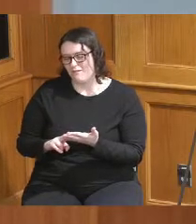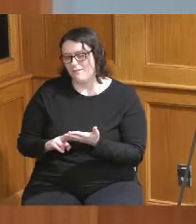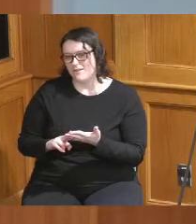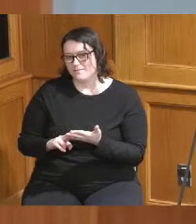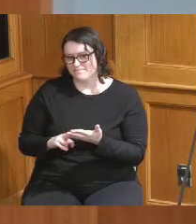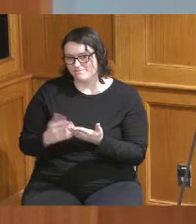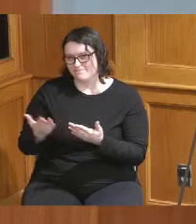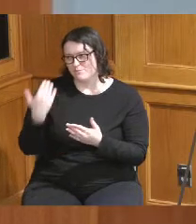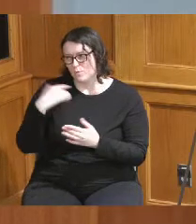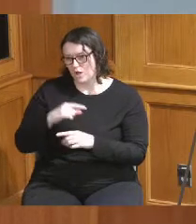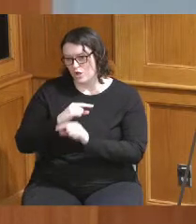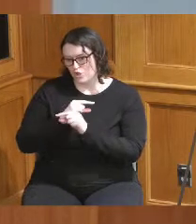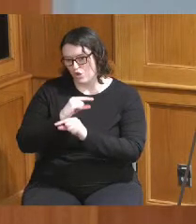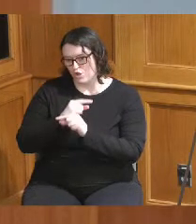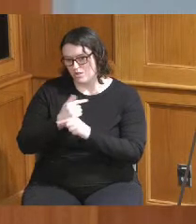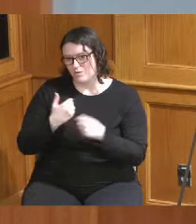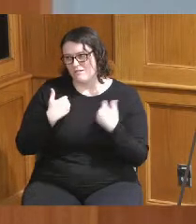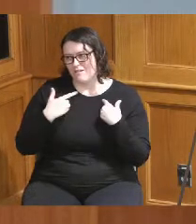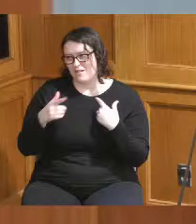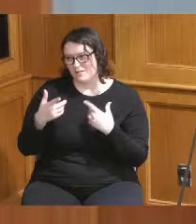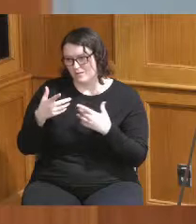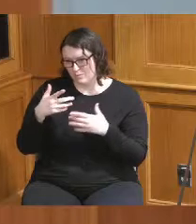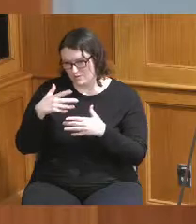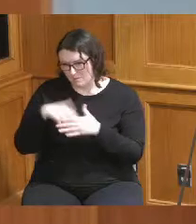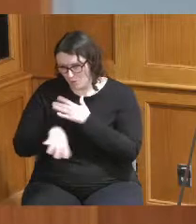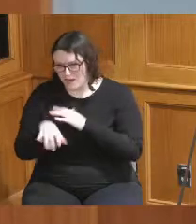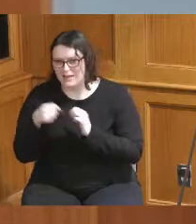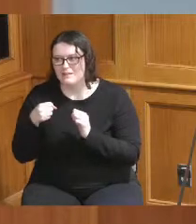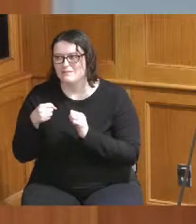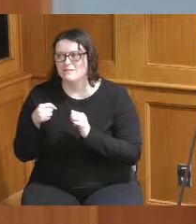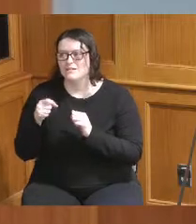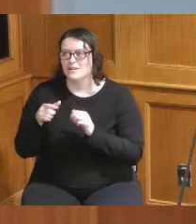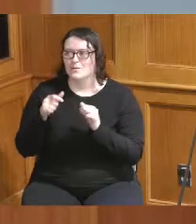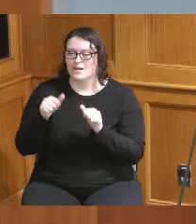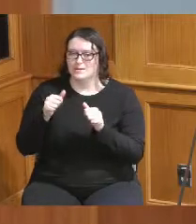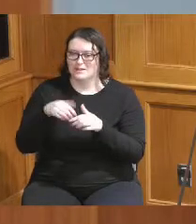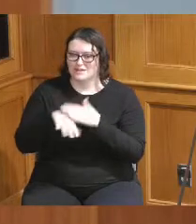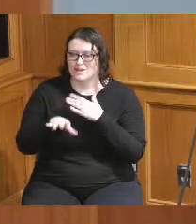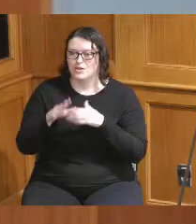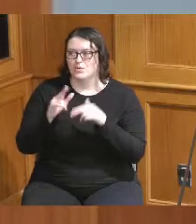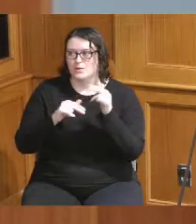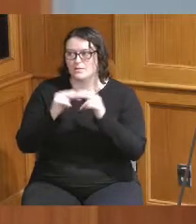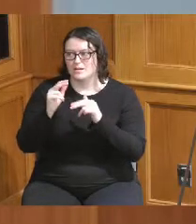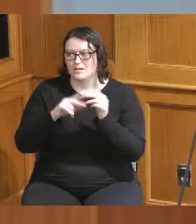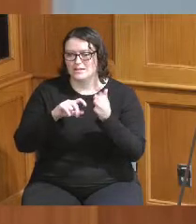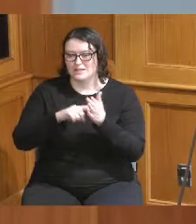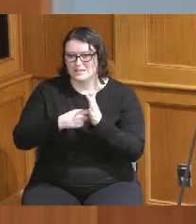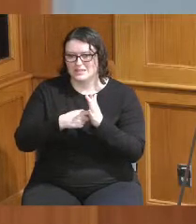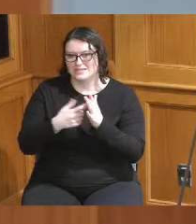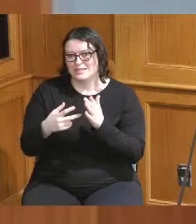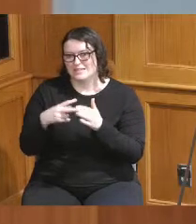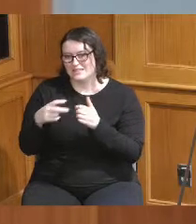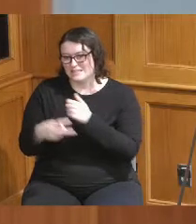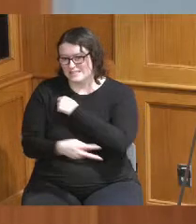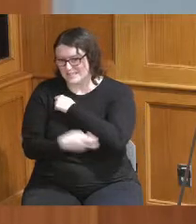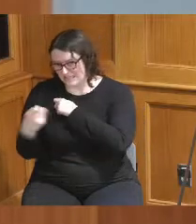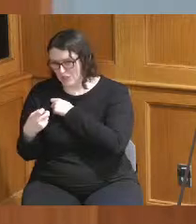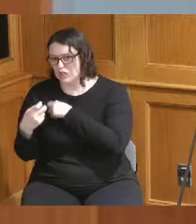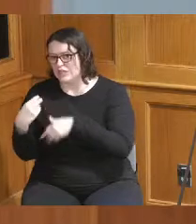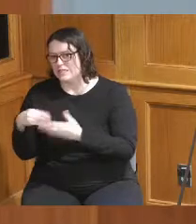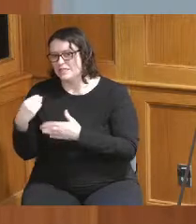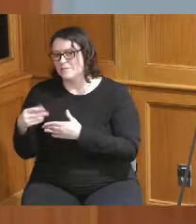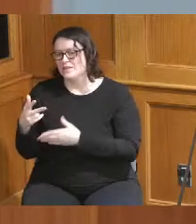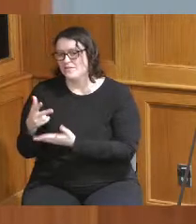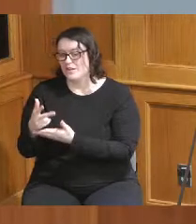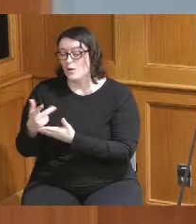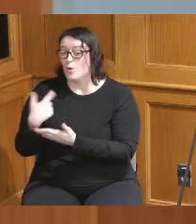prior guards, we did have a break-in. They were able to get into a building, able to get keys and steal a pretty expensive vehicle. We